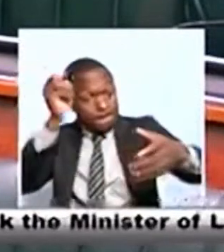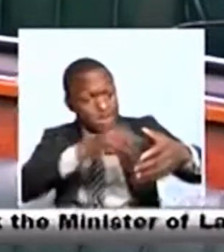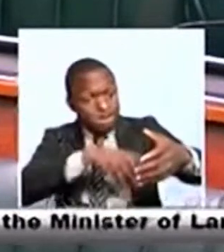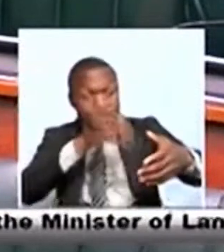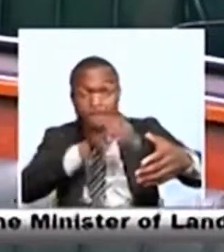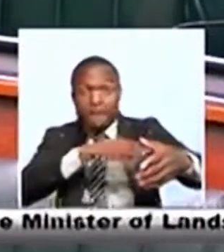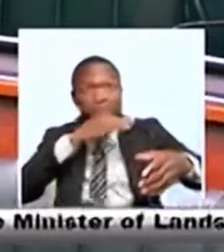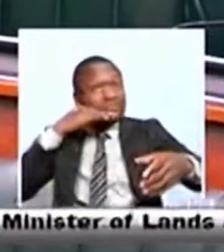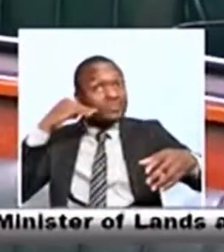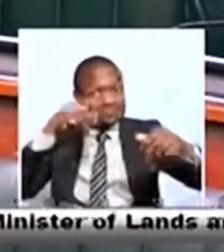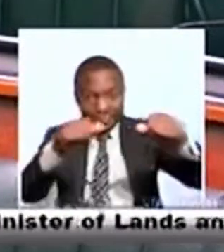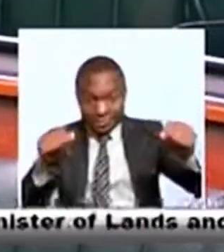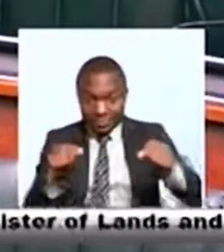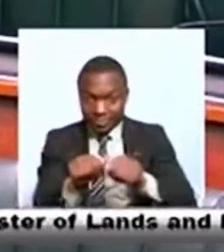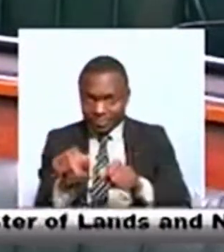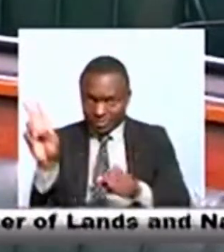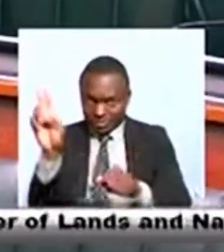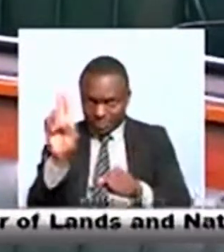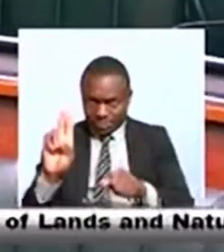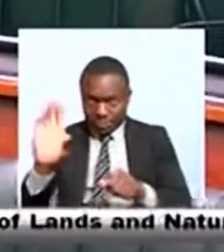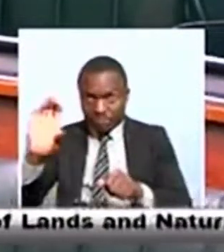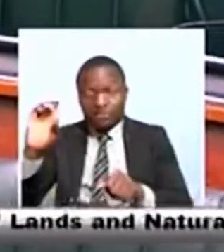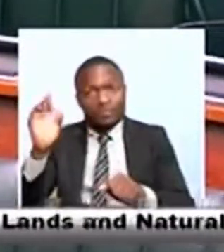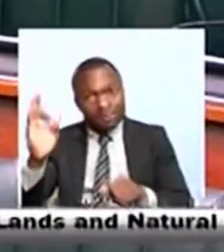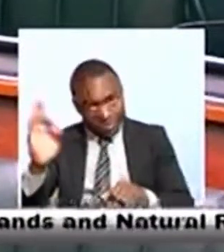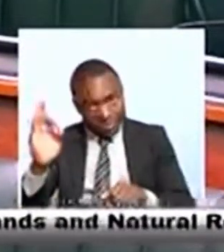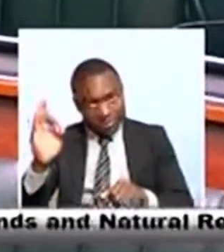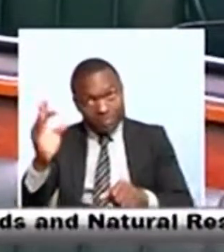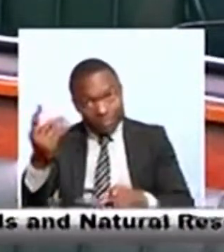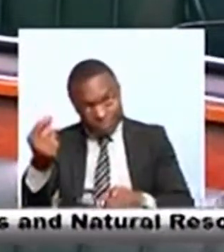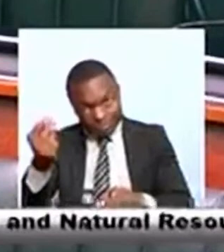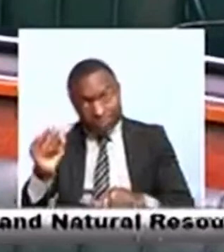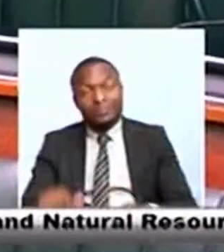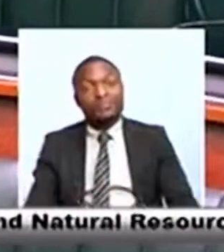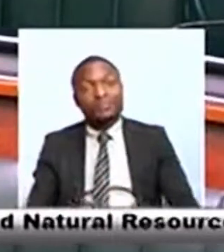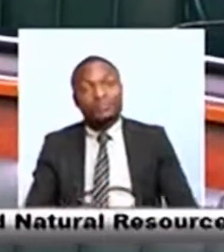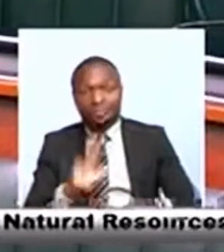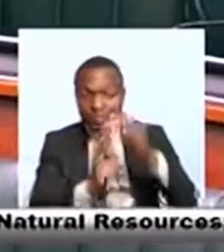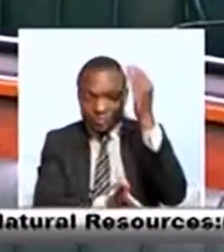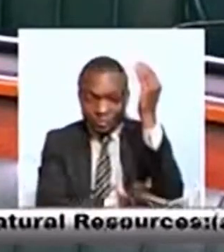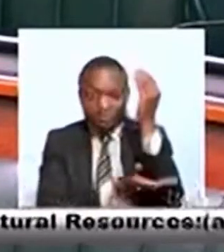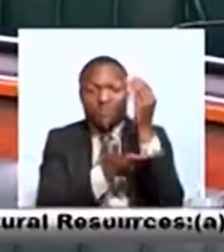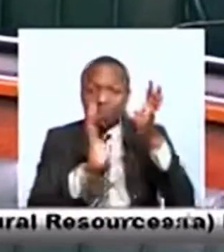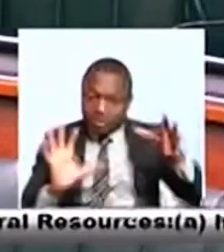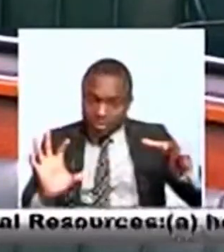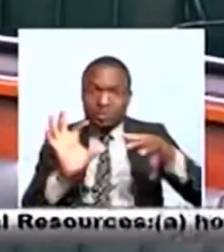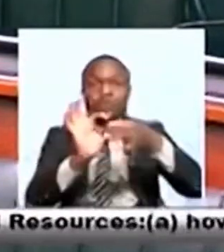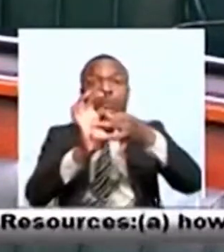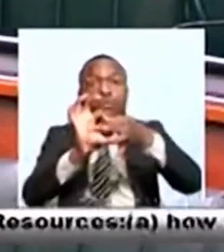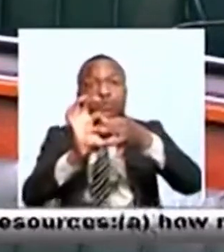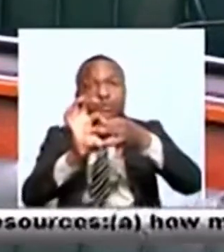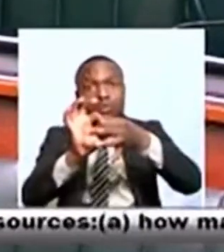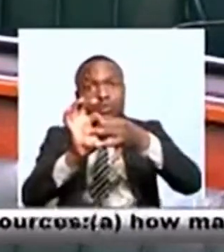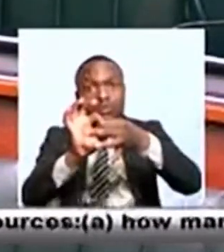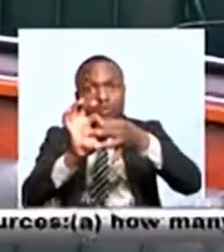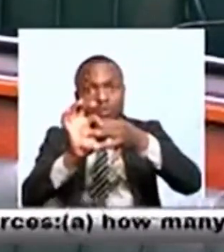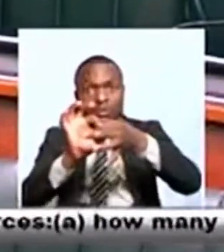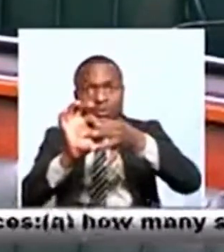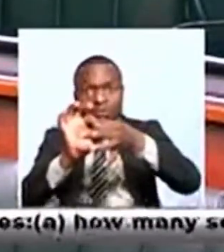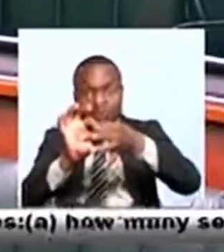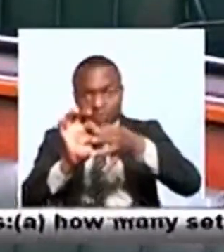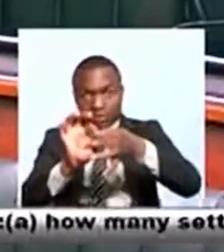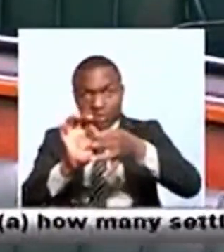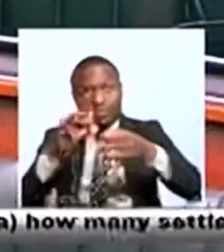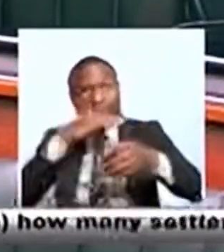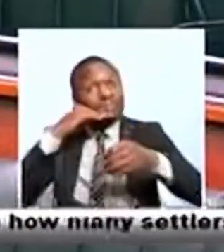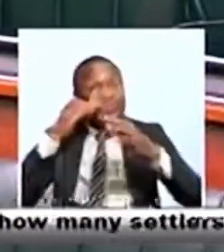block using the Constituency Development Fund to enhance connectivity for our farmers there, for them to